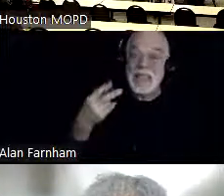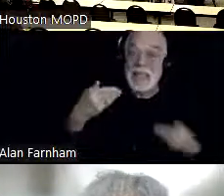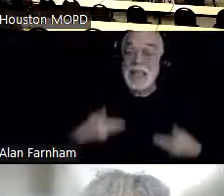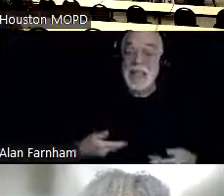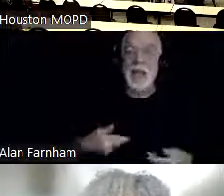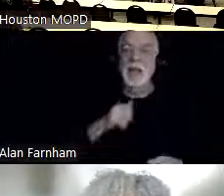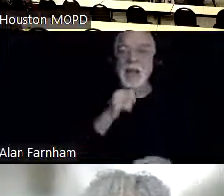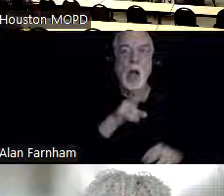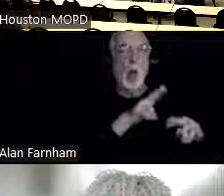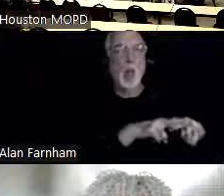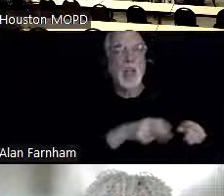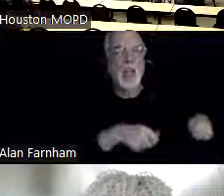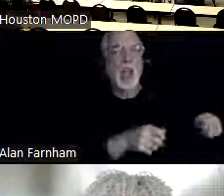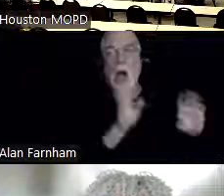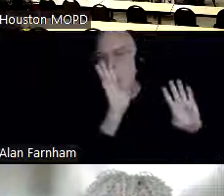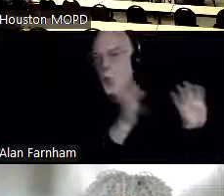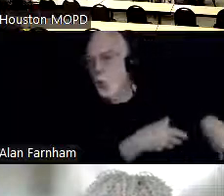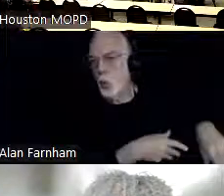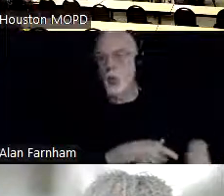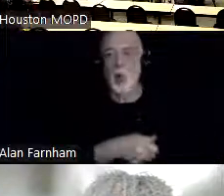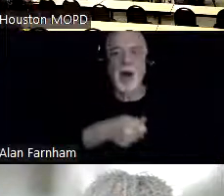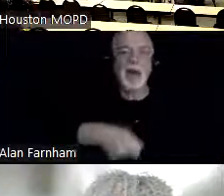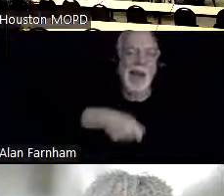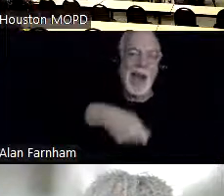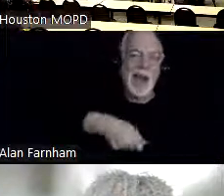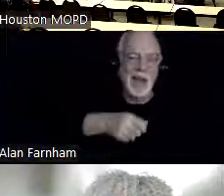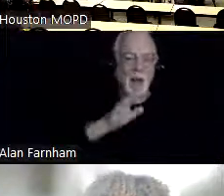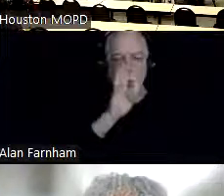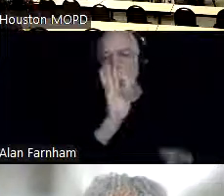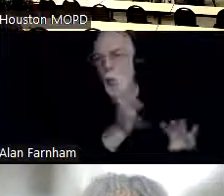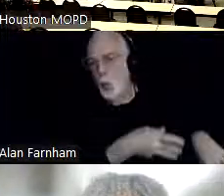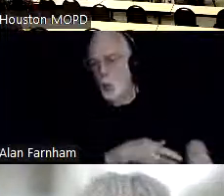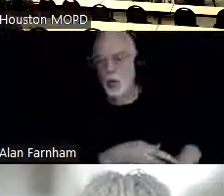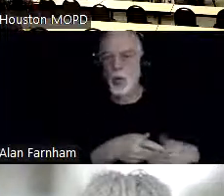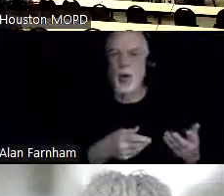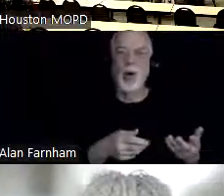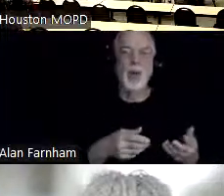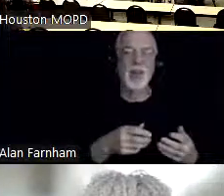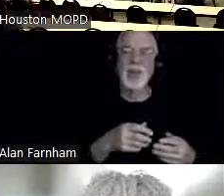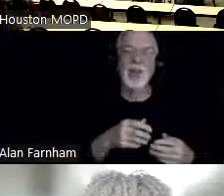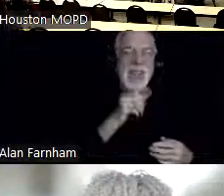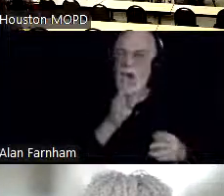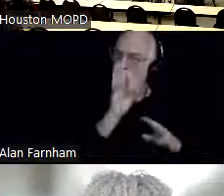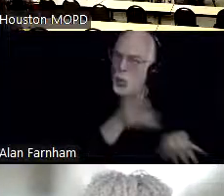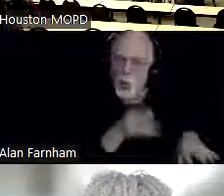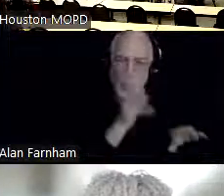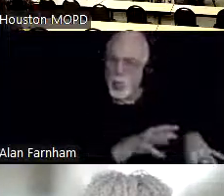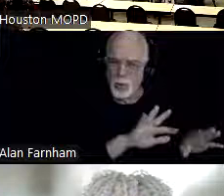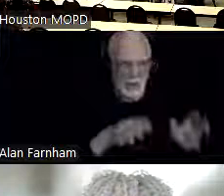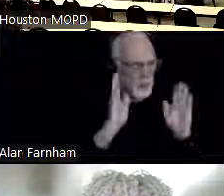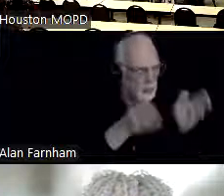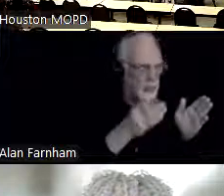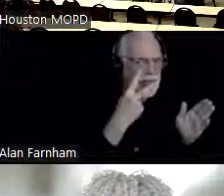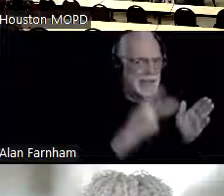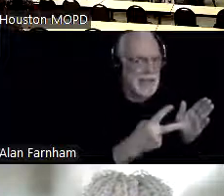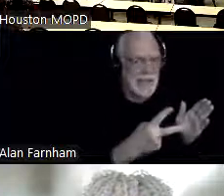wheelchairs, beyond the cane, beyond whatever the disability, my word is